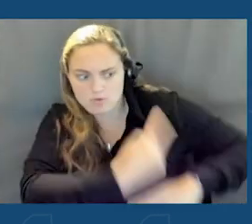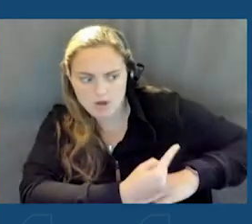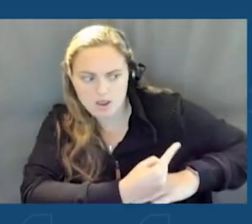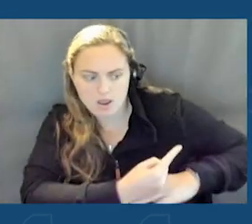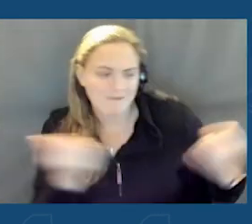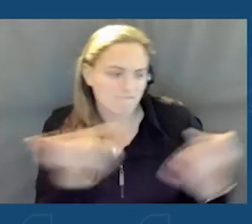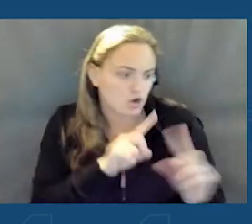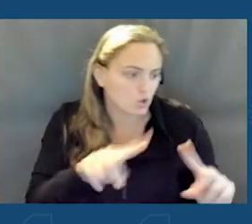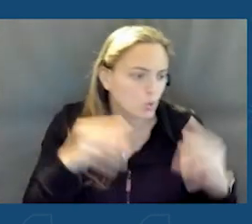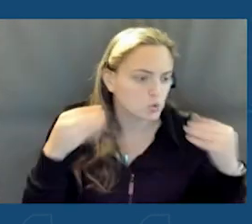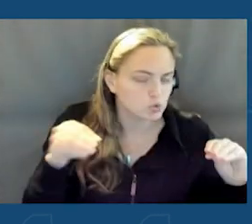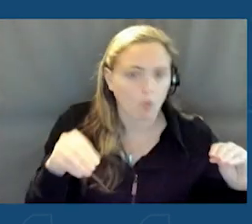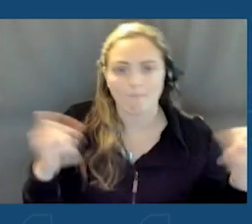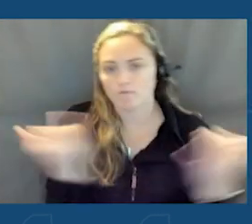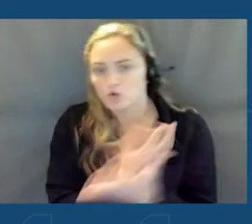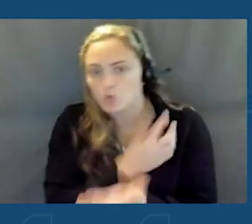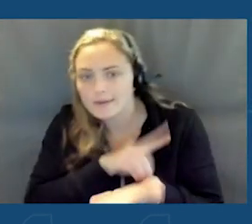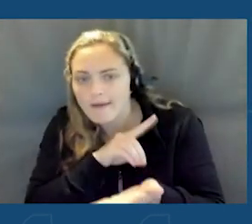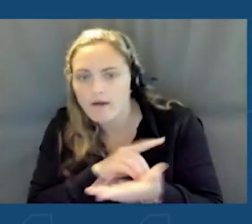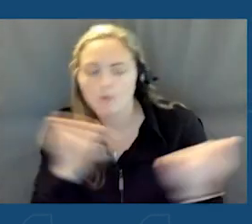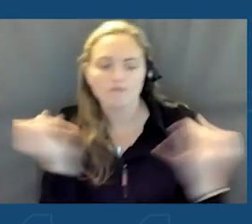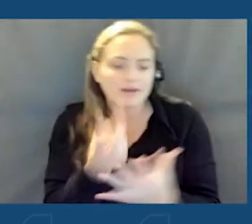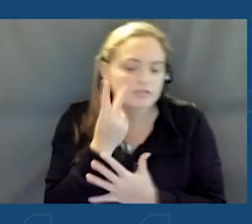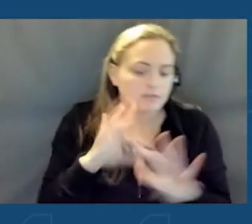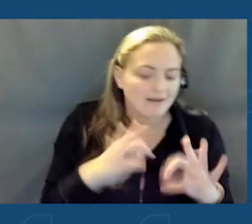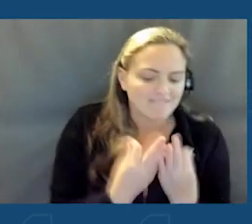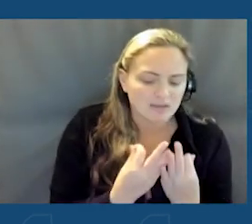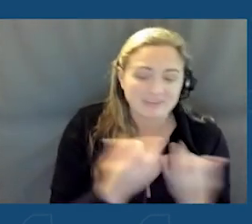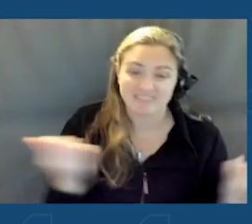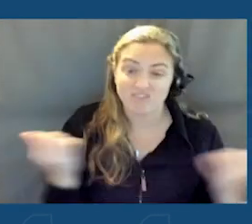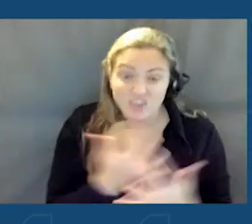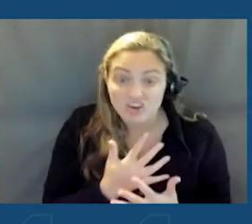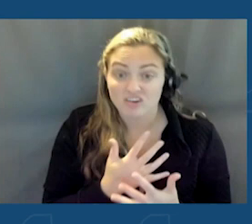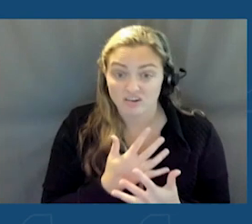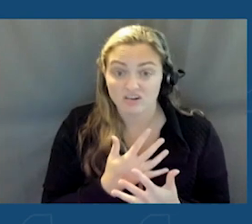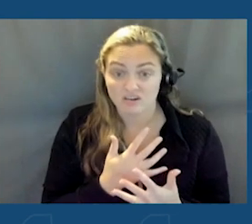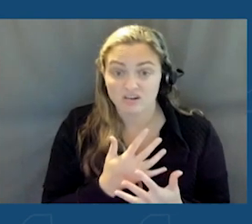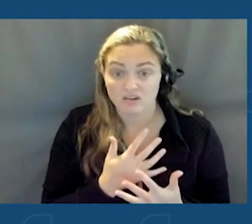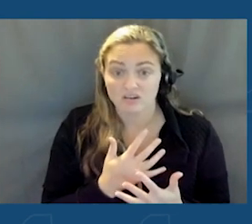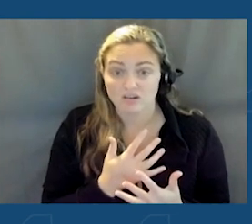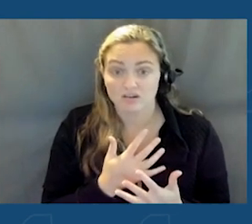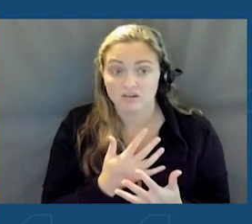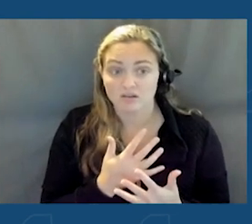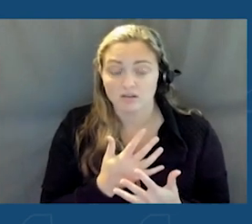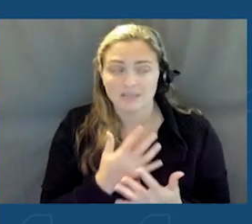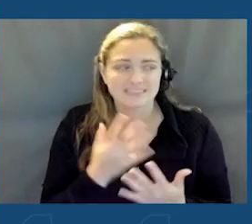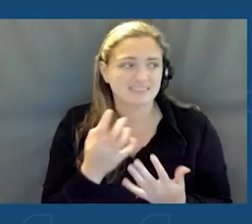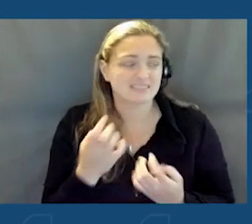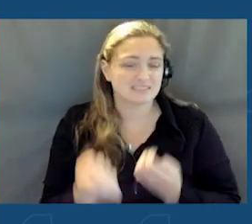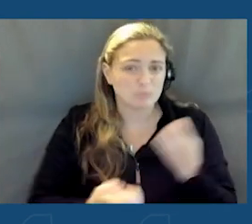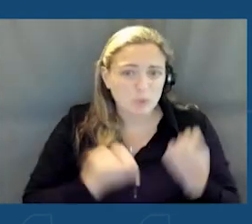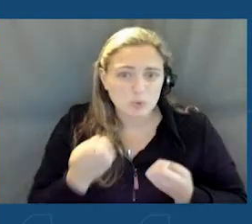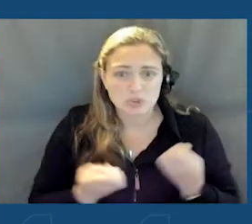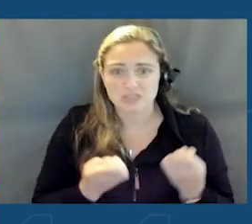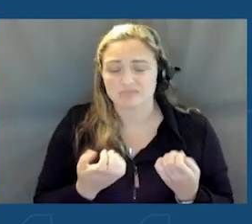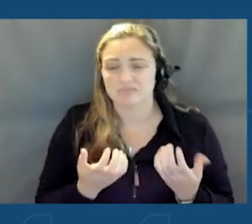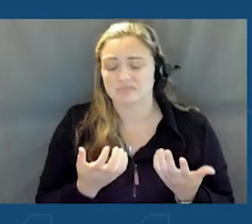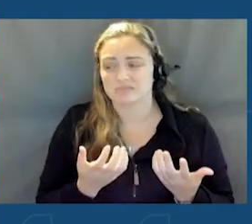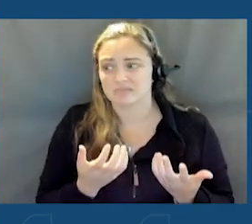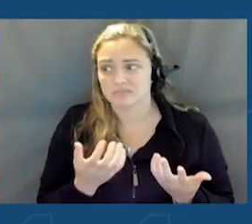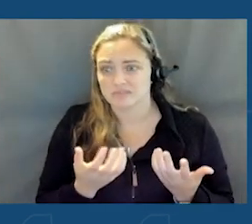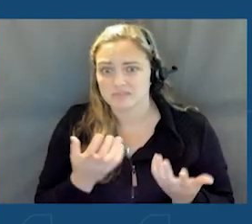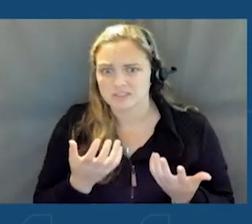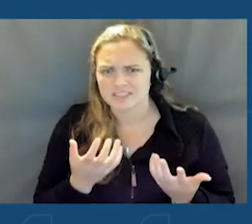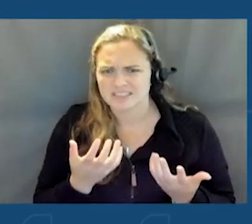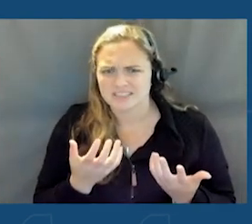afraid to go see my family. Fear is an emotion that can take